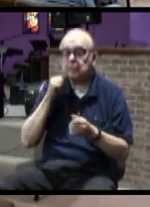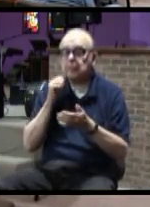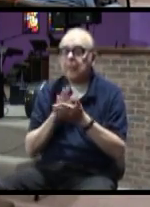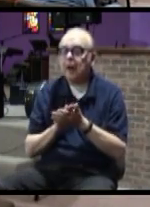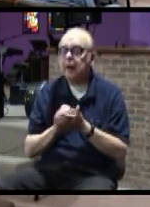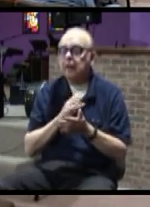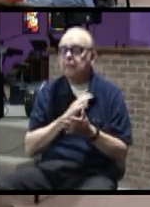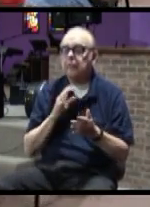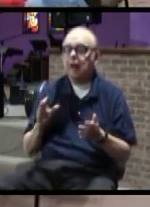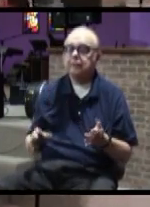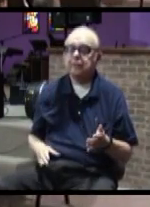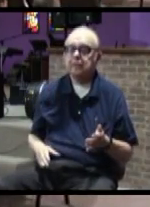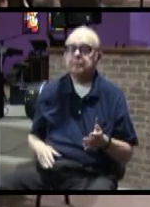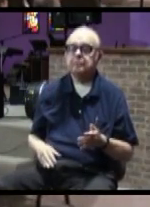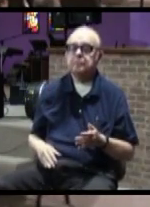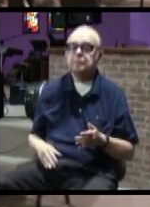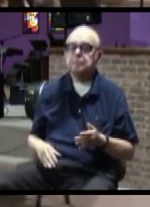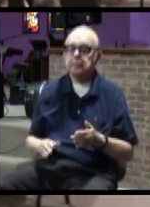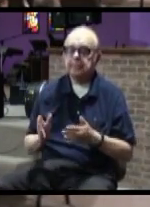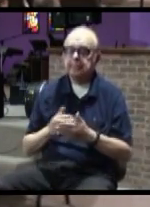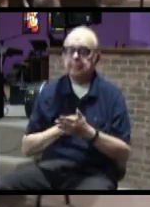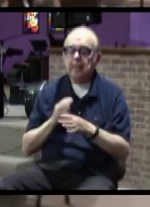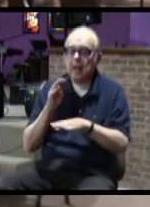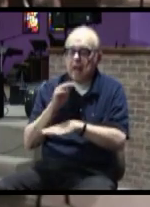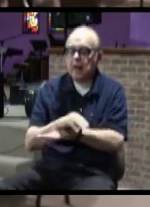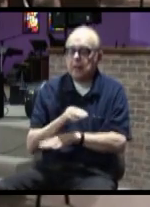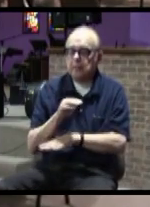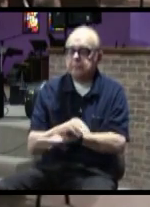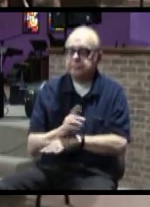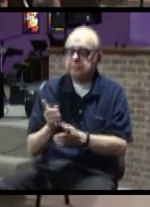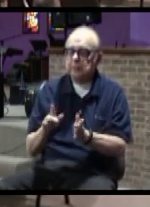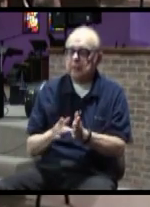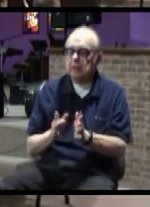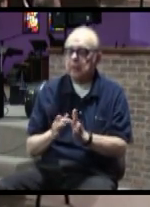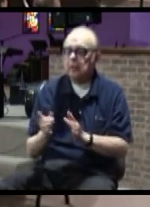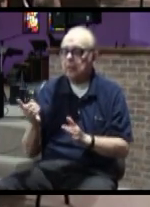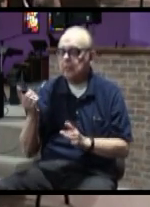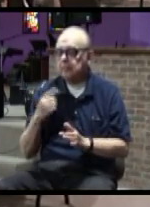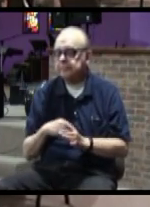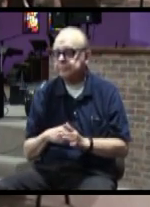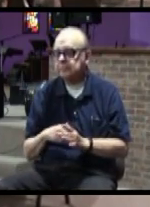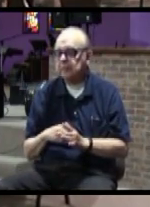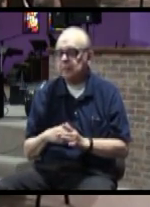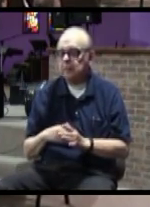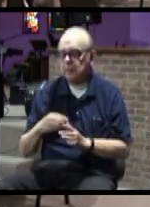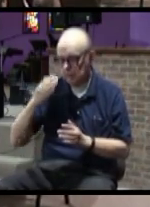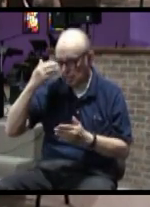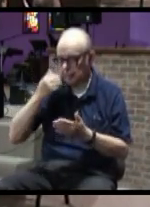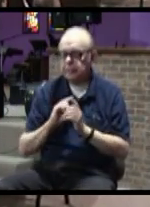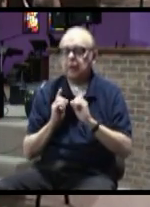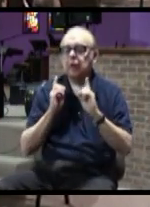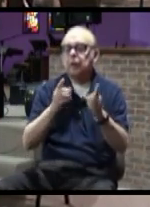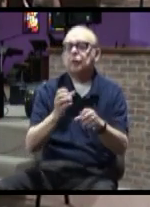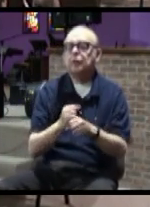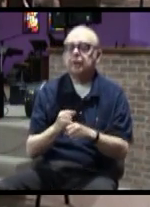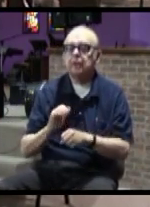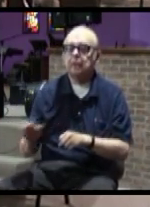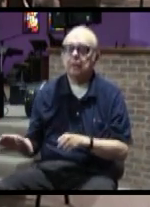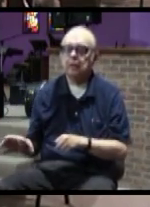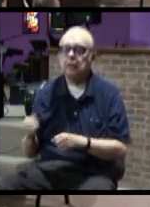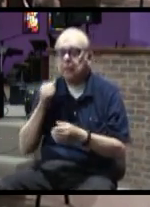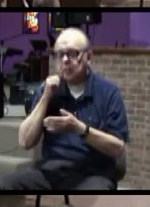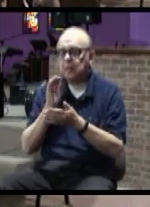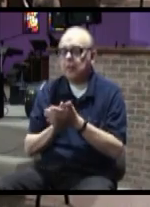up the bride of Christ. When that song says that at the midnight cry, when Jesus says, son, go get your